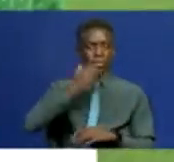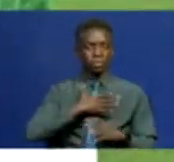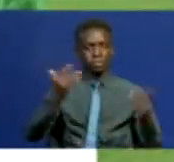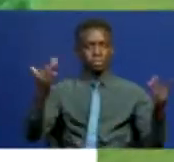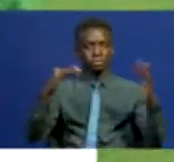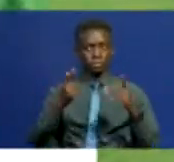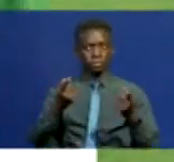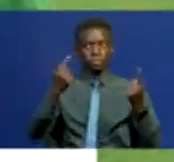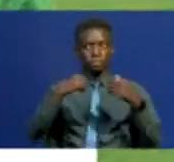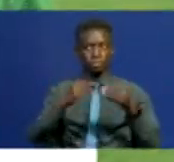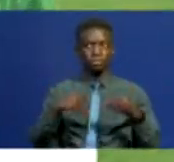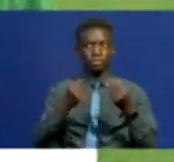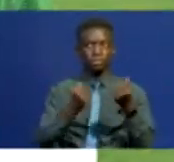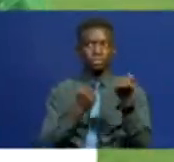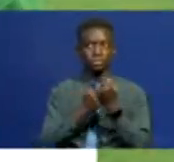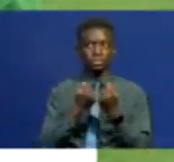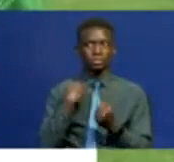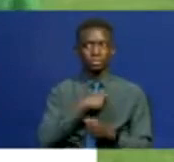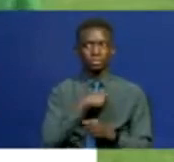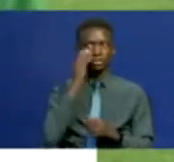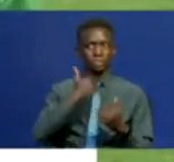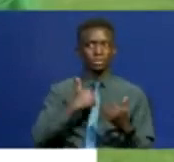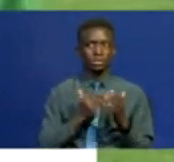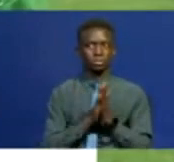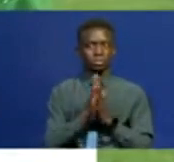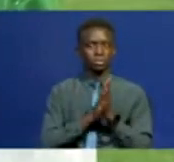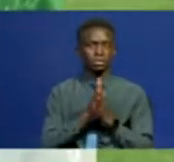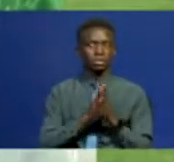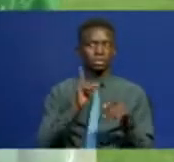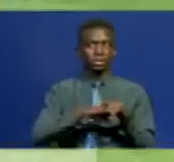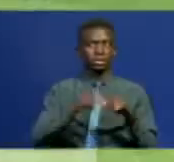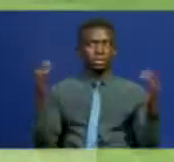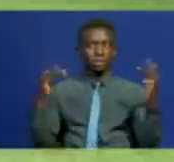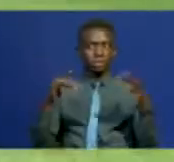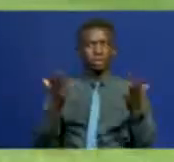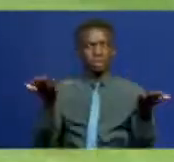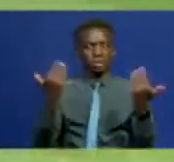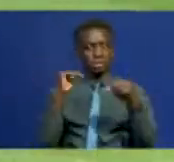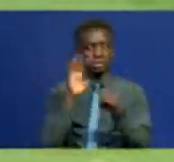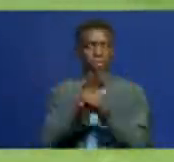kuja tupe hiyo support. At least tutakuwa na morale tukiona wamejitokeza, wajitokeze kwa wingi.